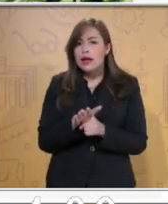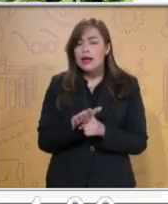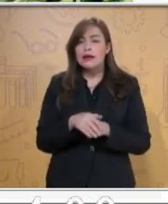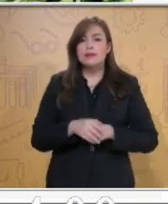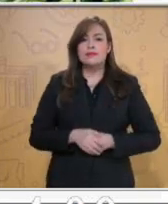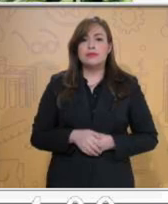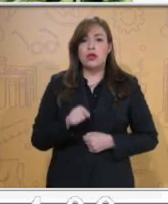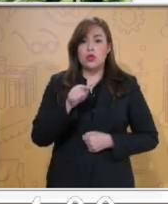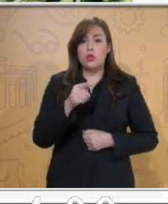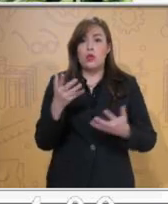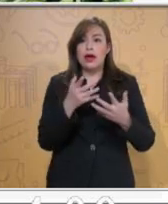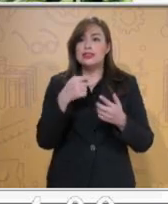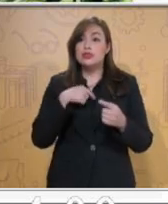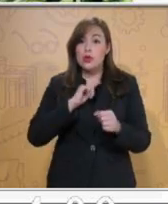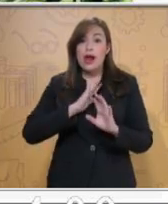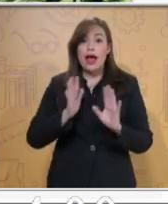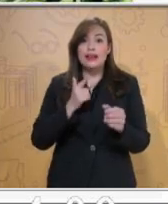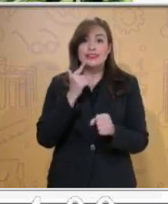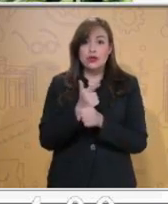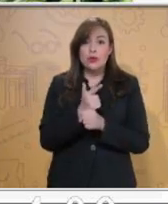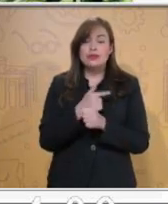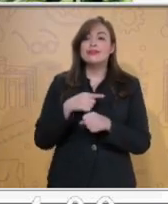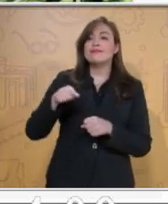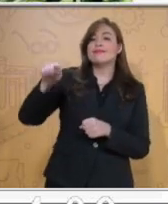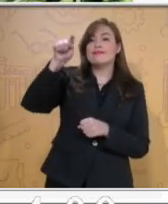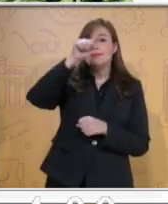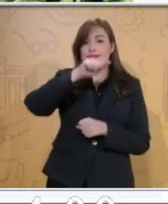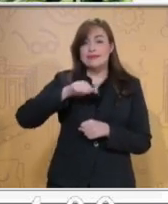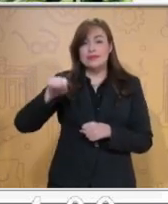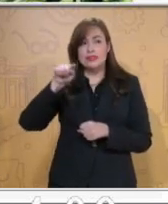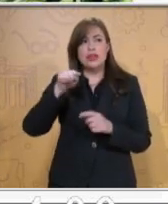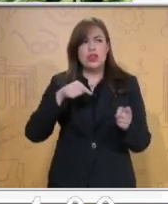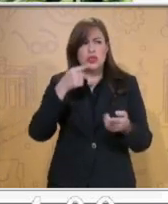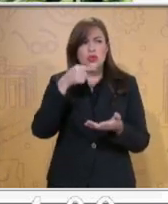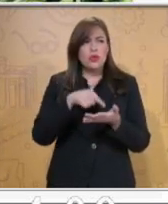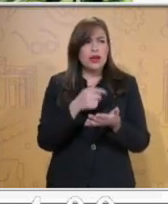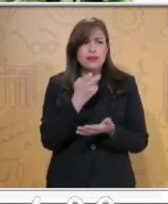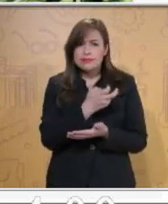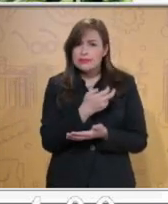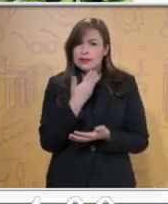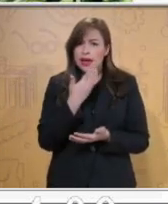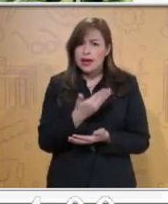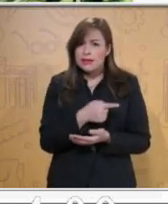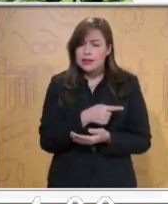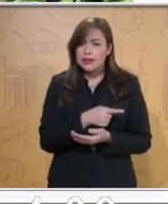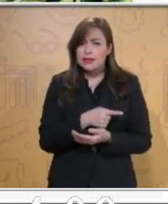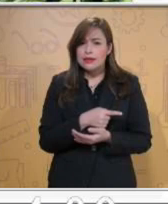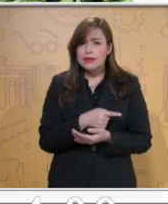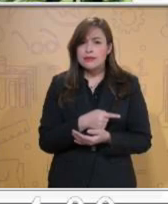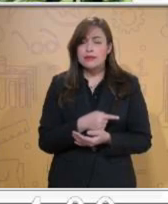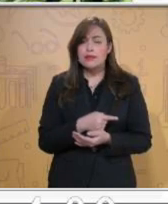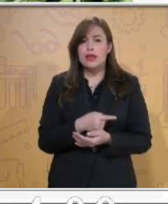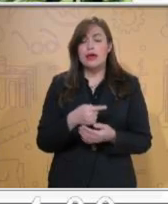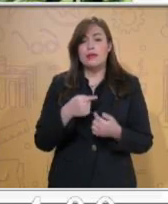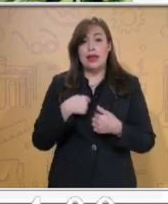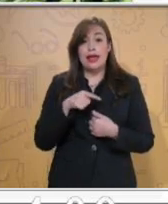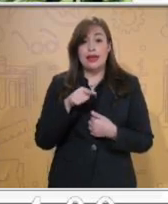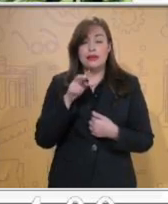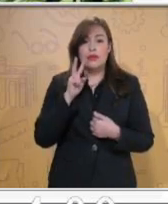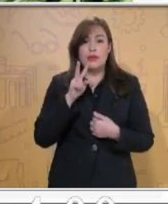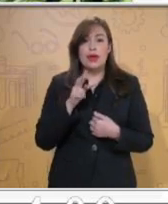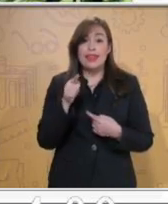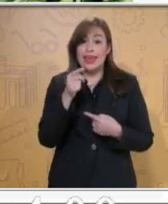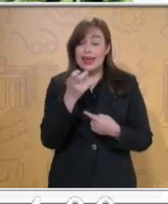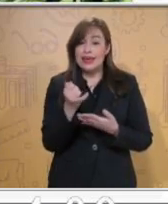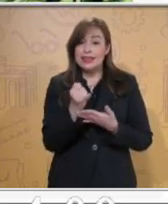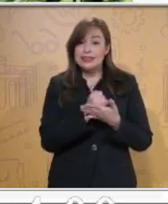a circle. Do you think, is it right? The image, for those who are on radio, that image